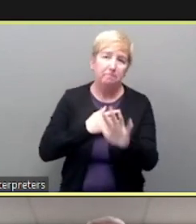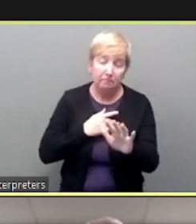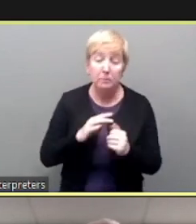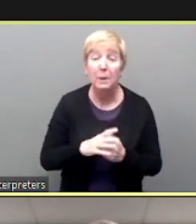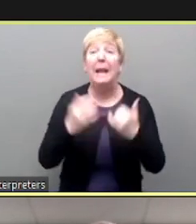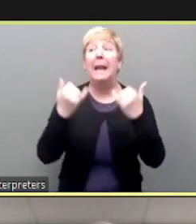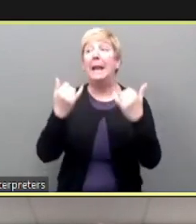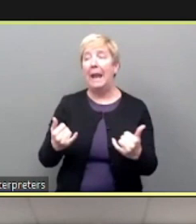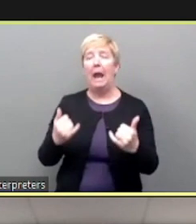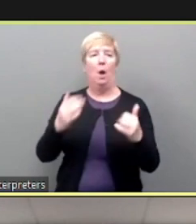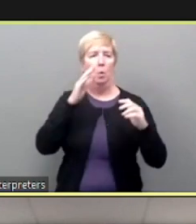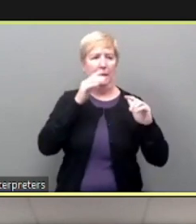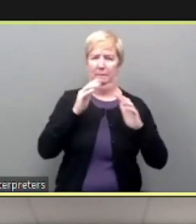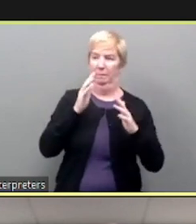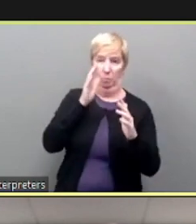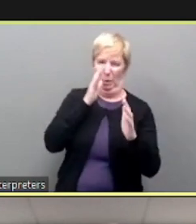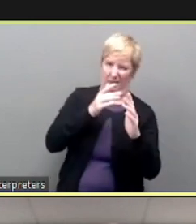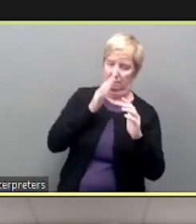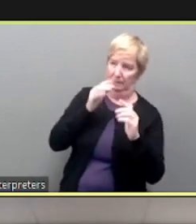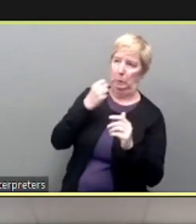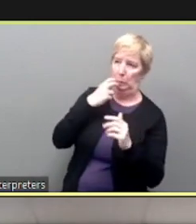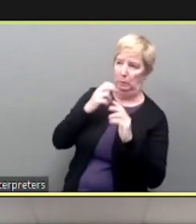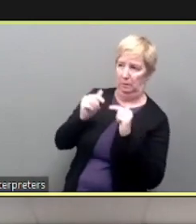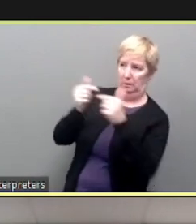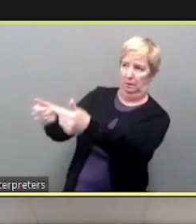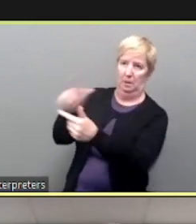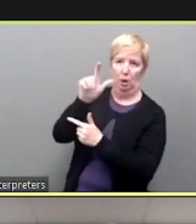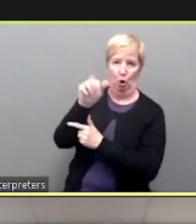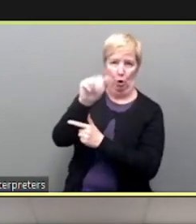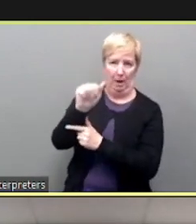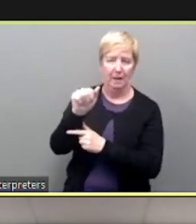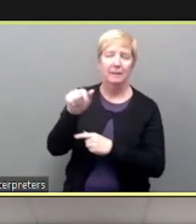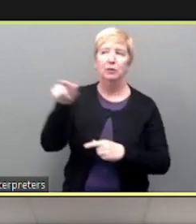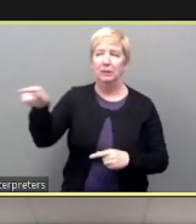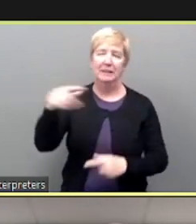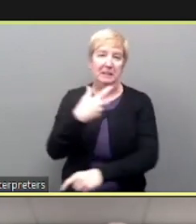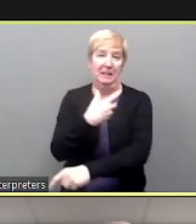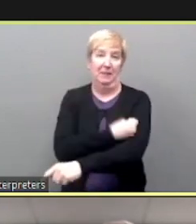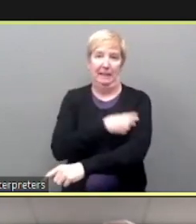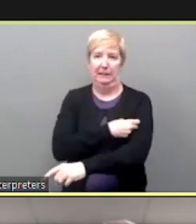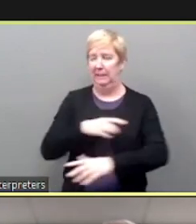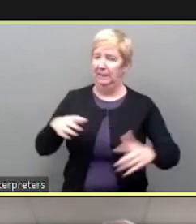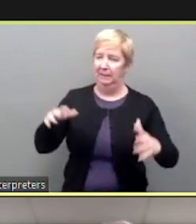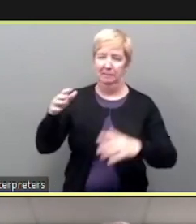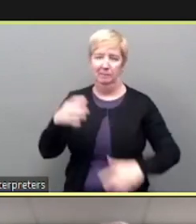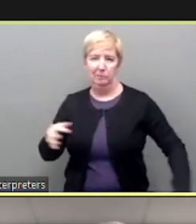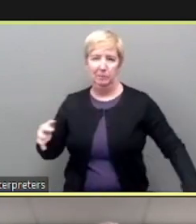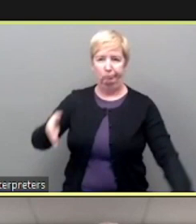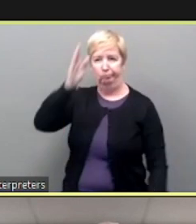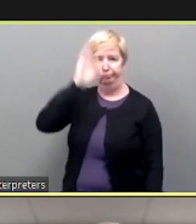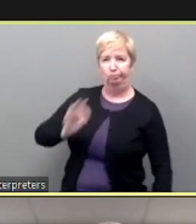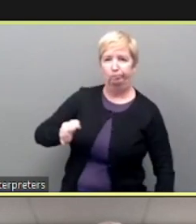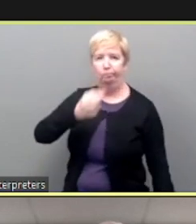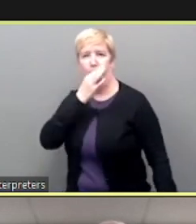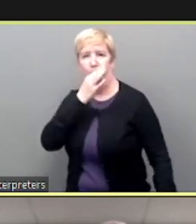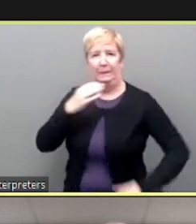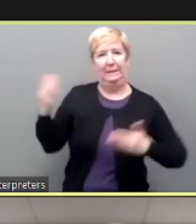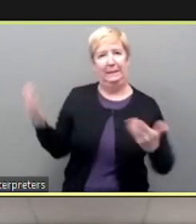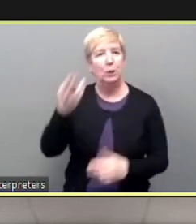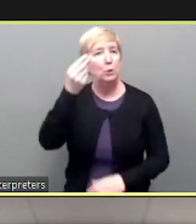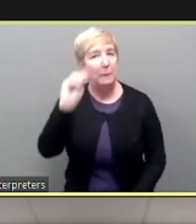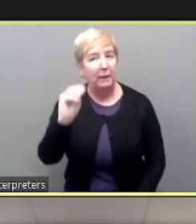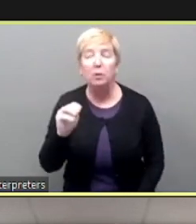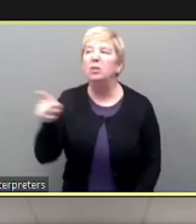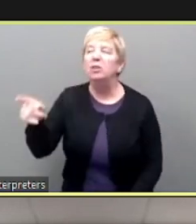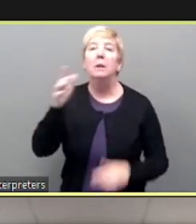it over to Laura, the vaccine czar for New Mexico. We've got a lot of exciting things